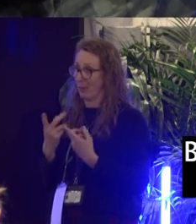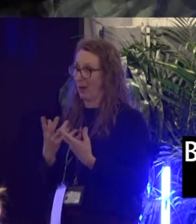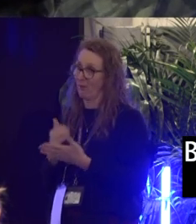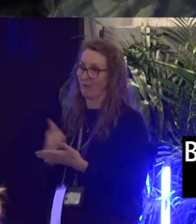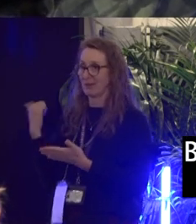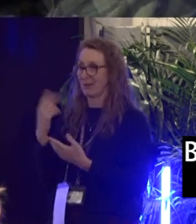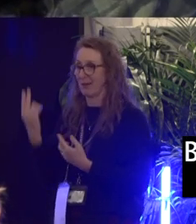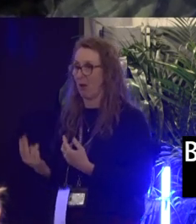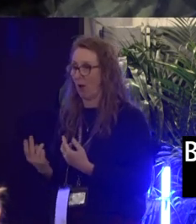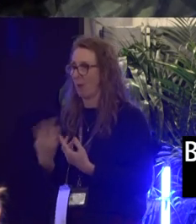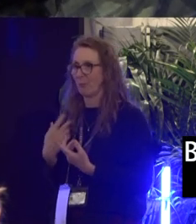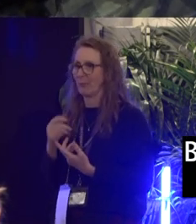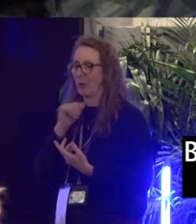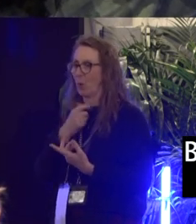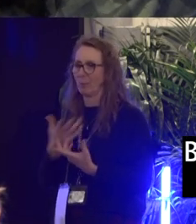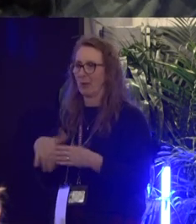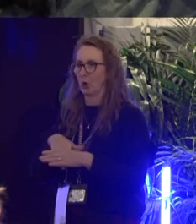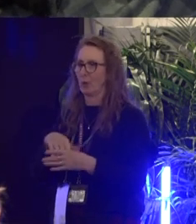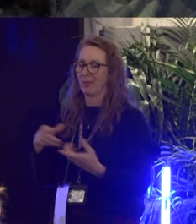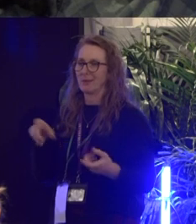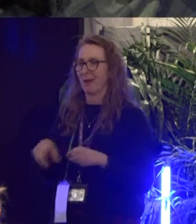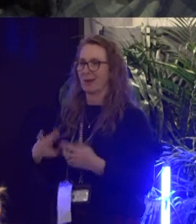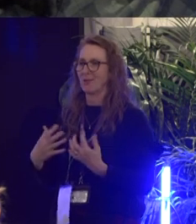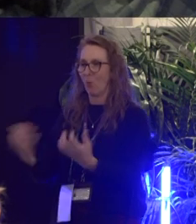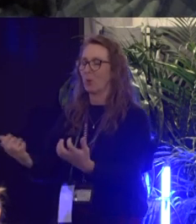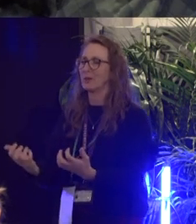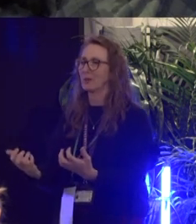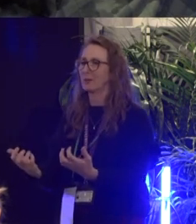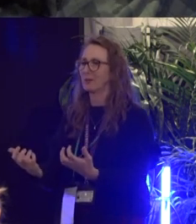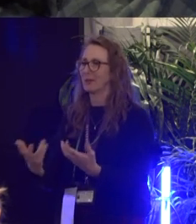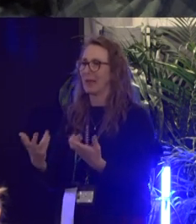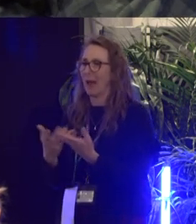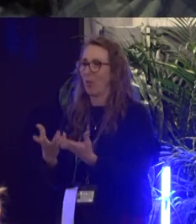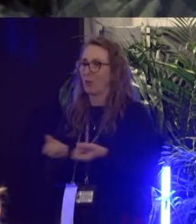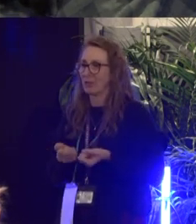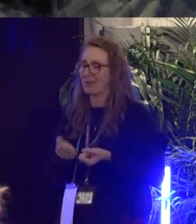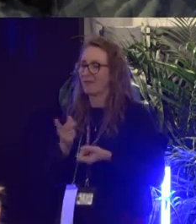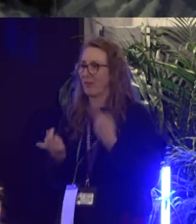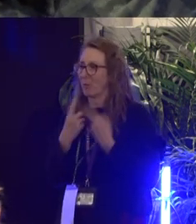be part of the science of audience and distribution, and they should just get help. Mm-hmm. Right?